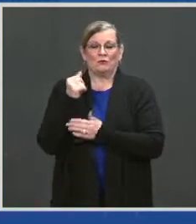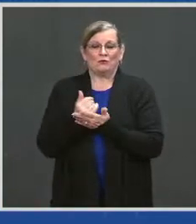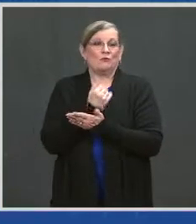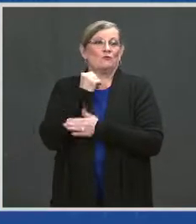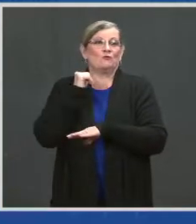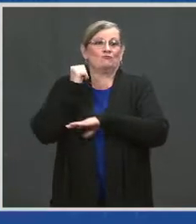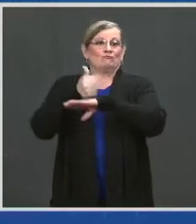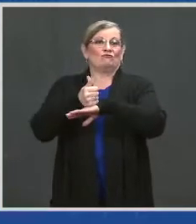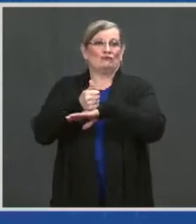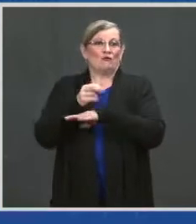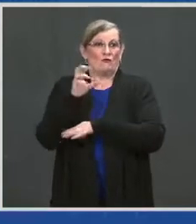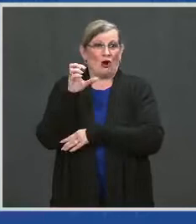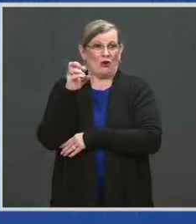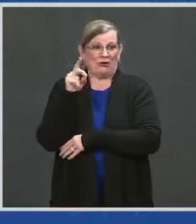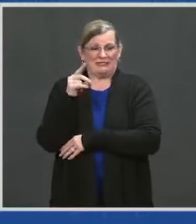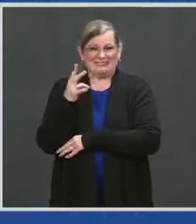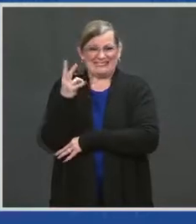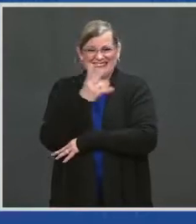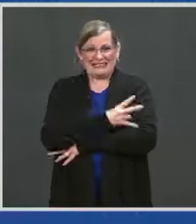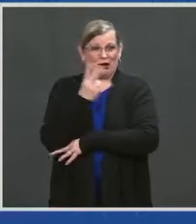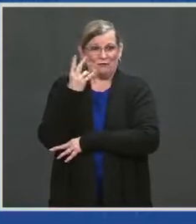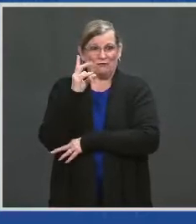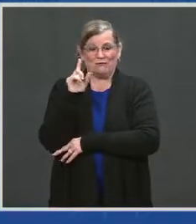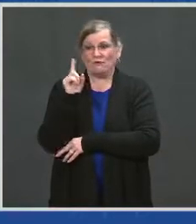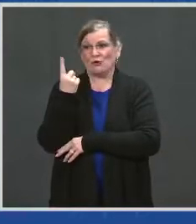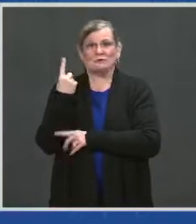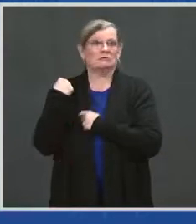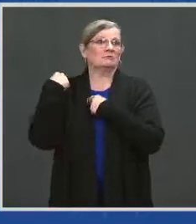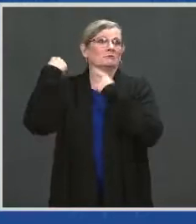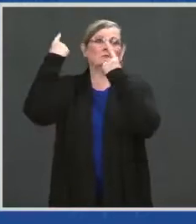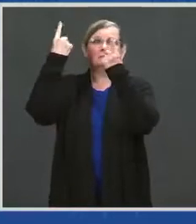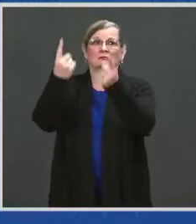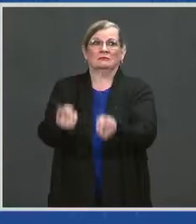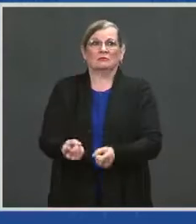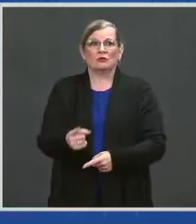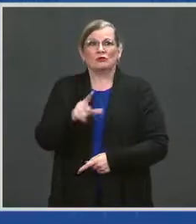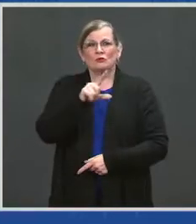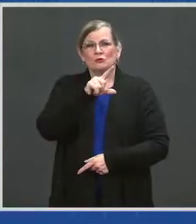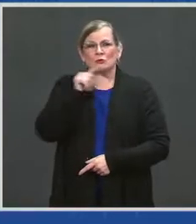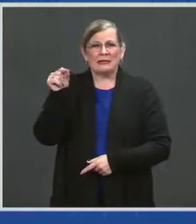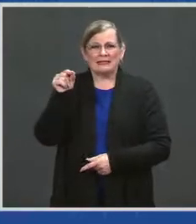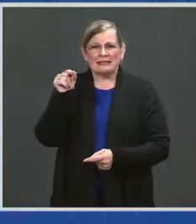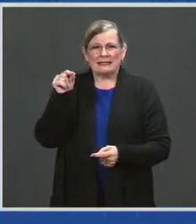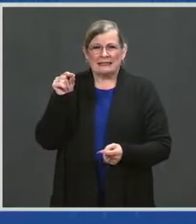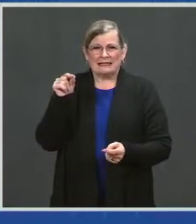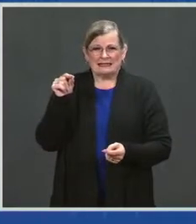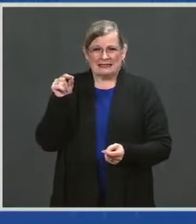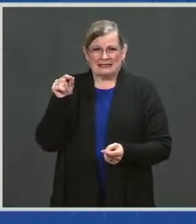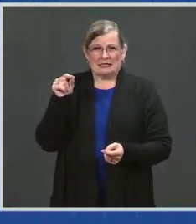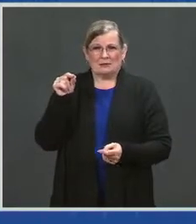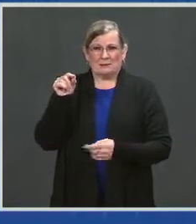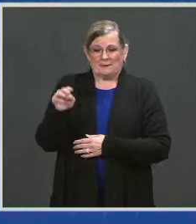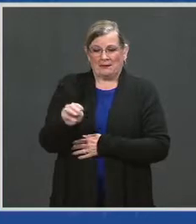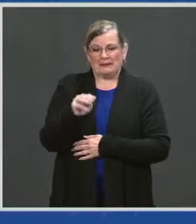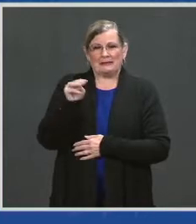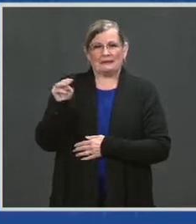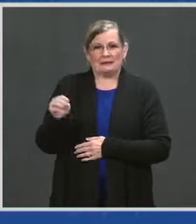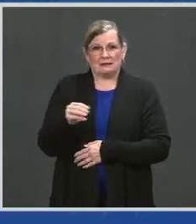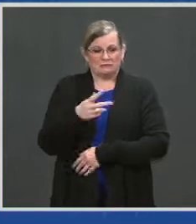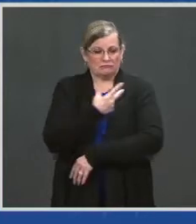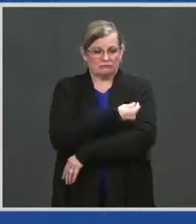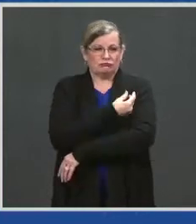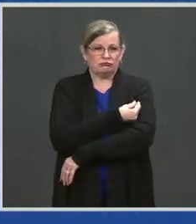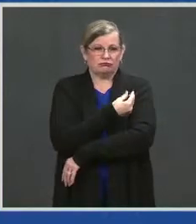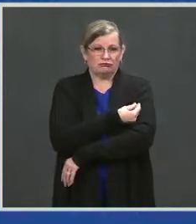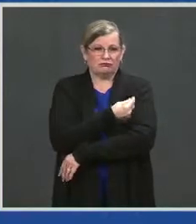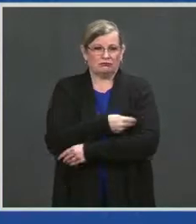was the first ever where we administered 20 million shots in 7 days. That's 20